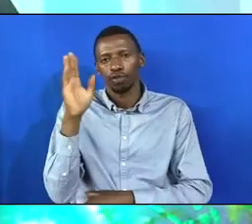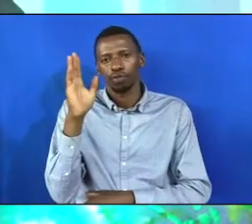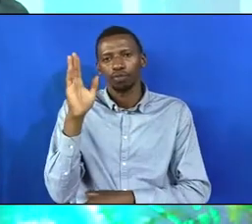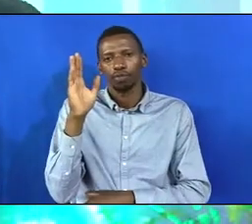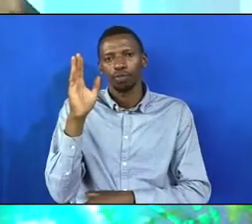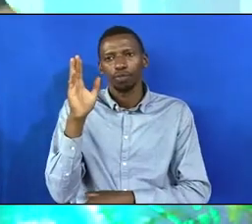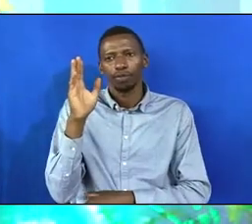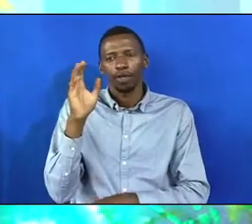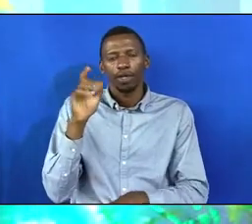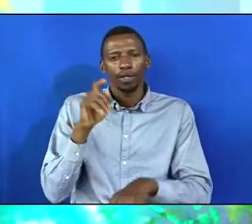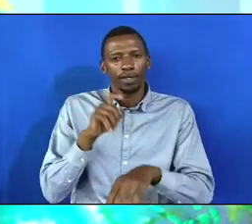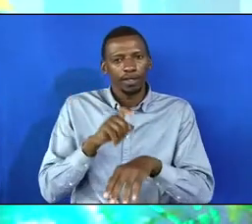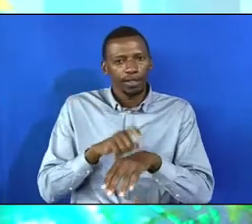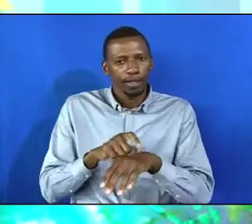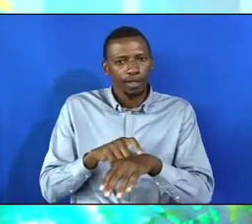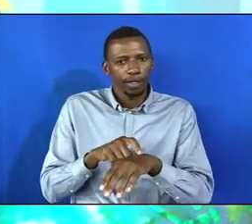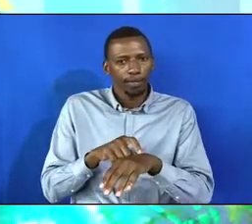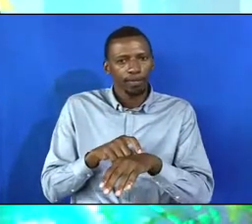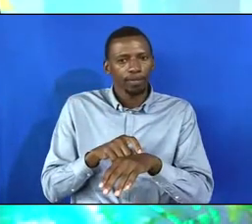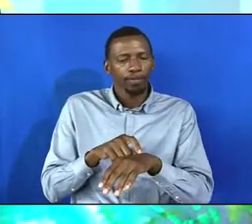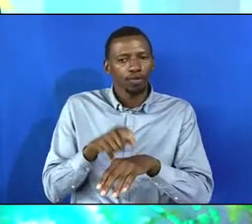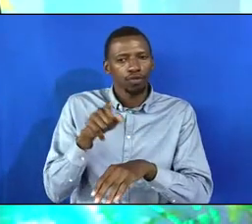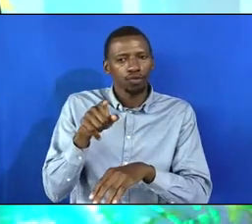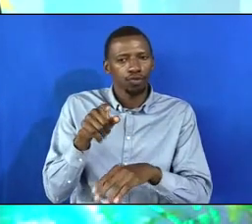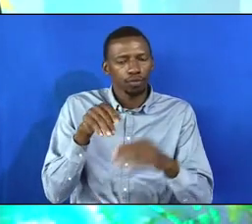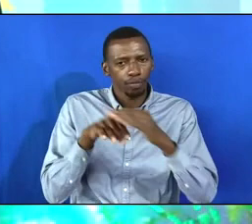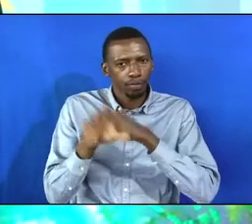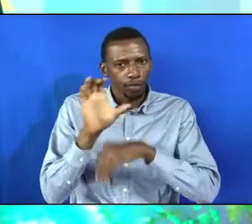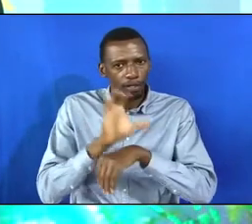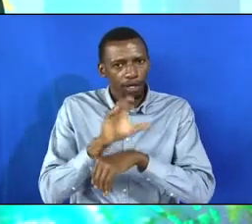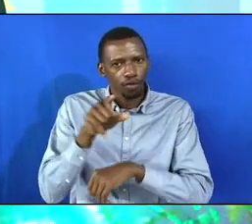you must know who you are serving.